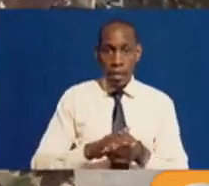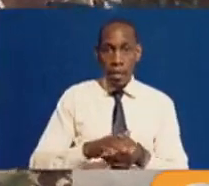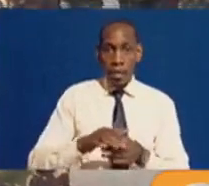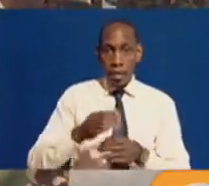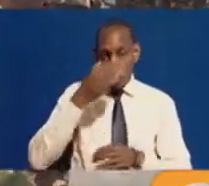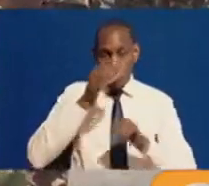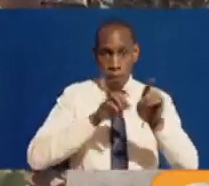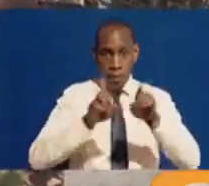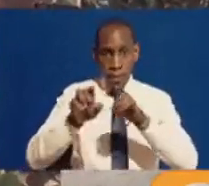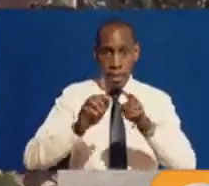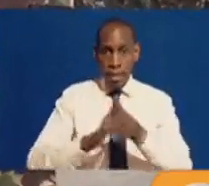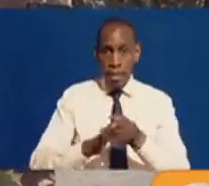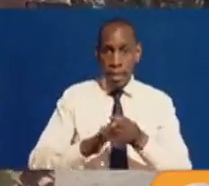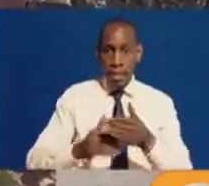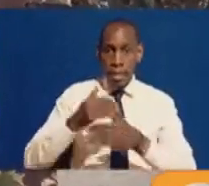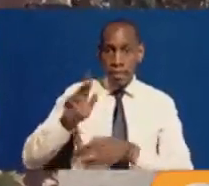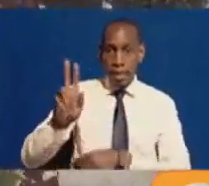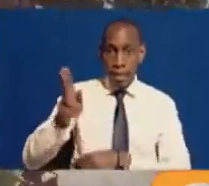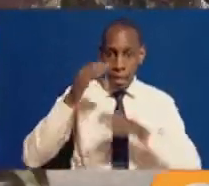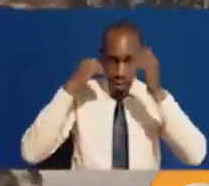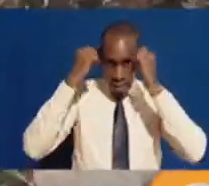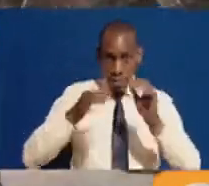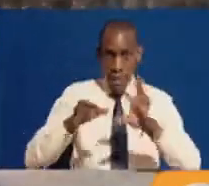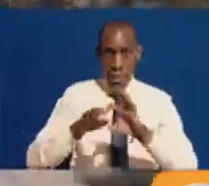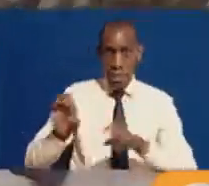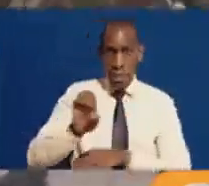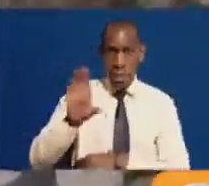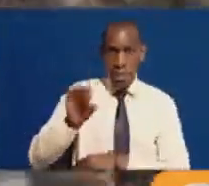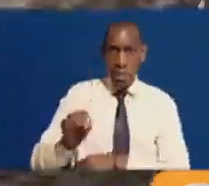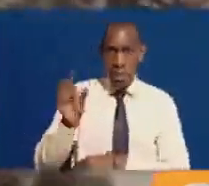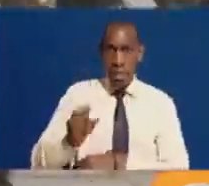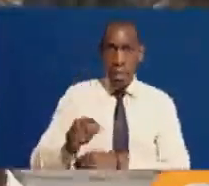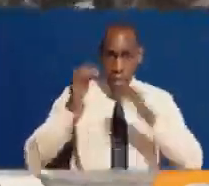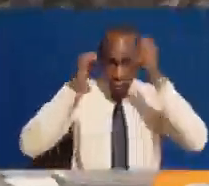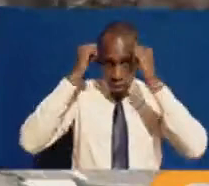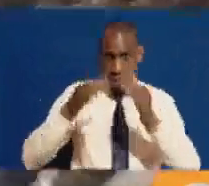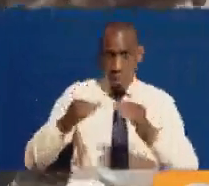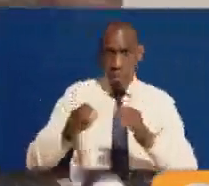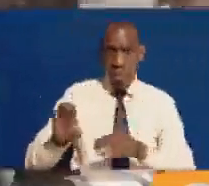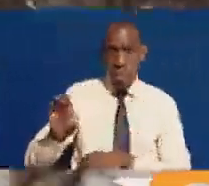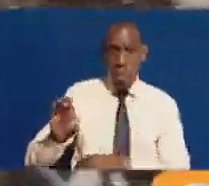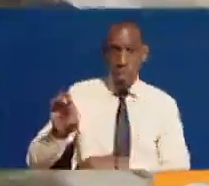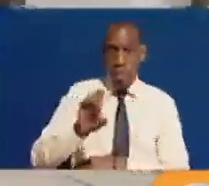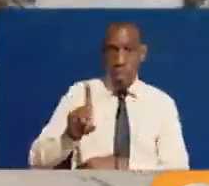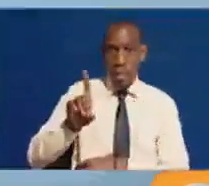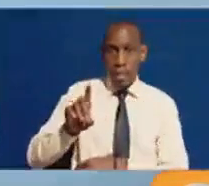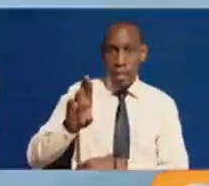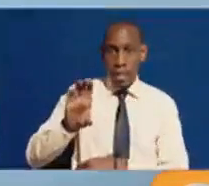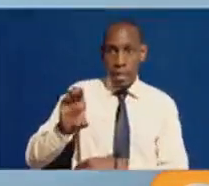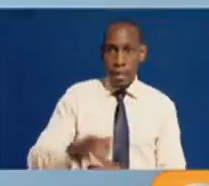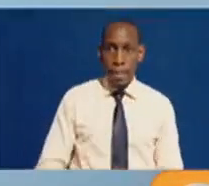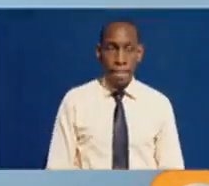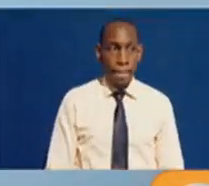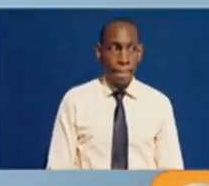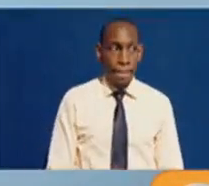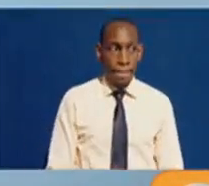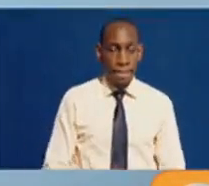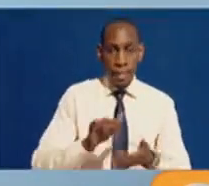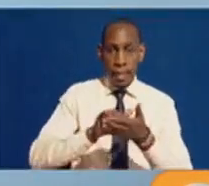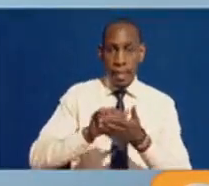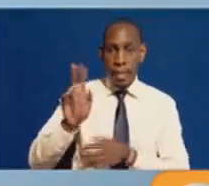comes days after Kenyan soldiers joined the East African Regional Force in Eastern DRC. That Kenya